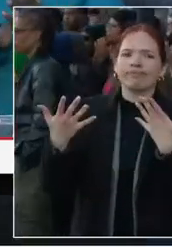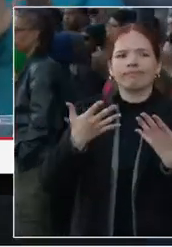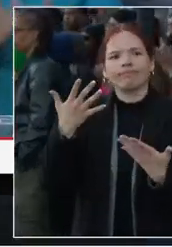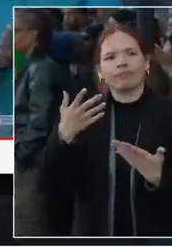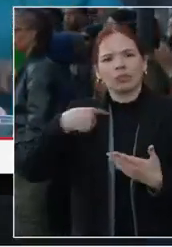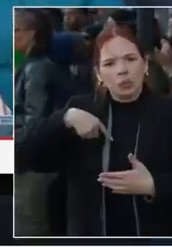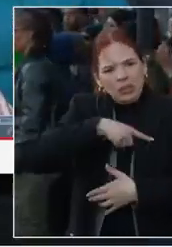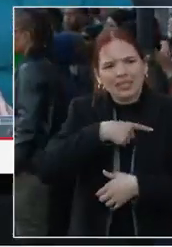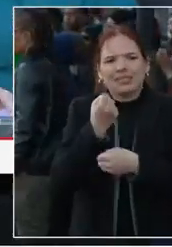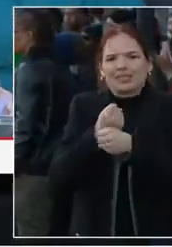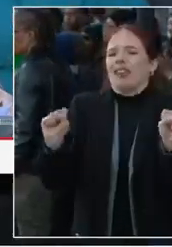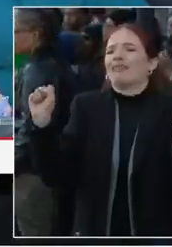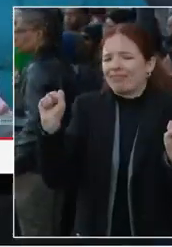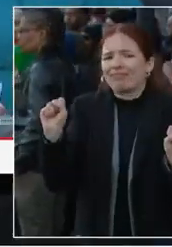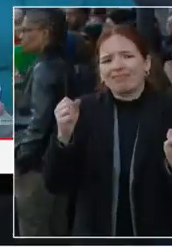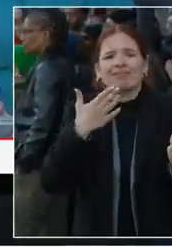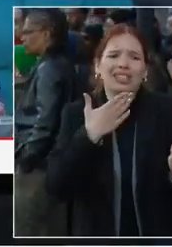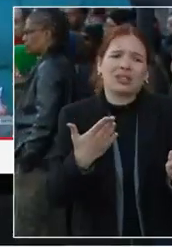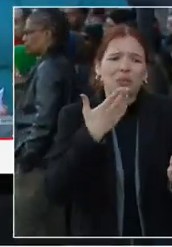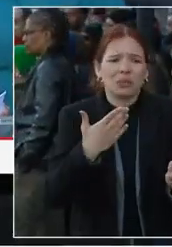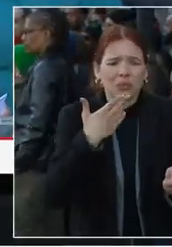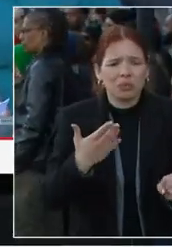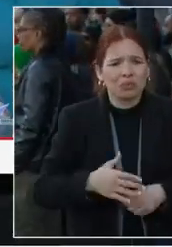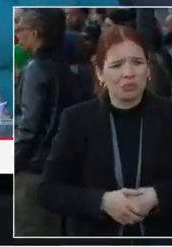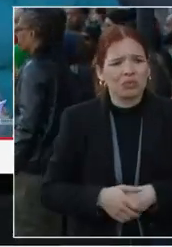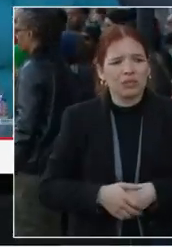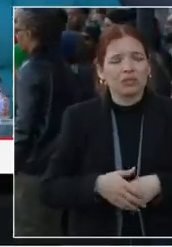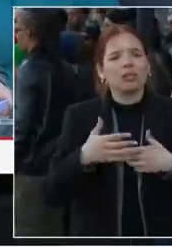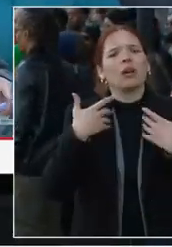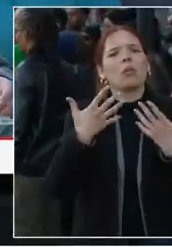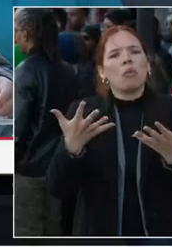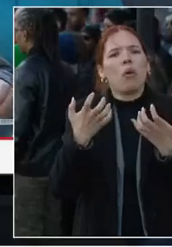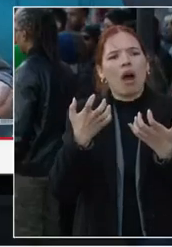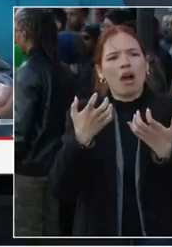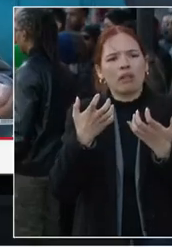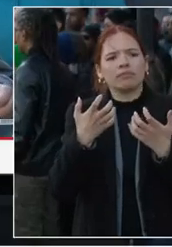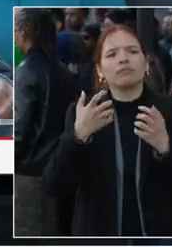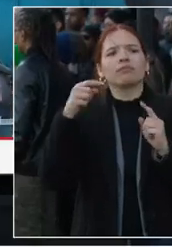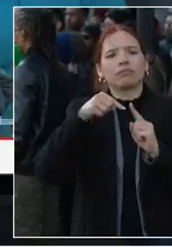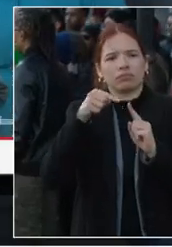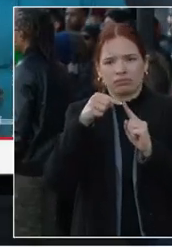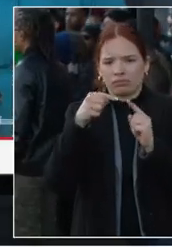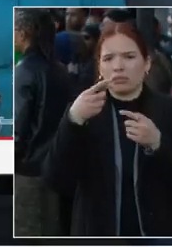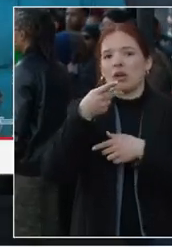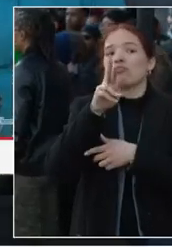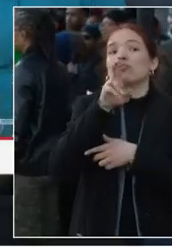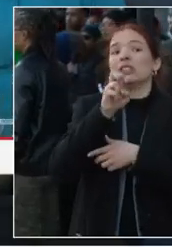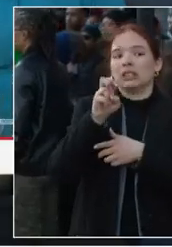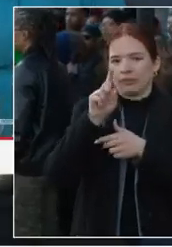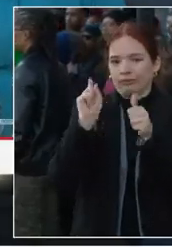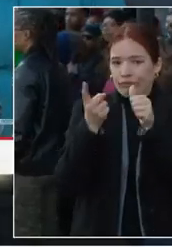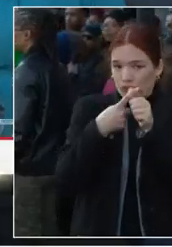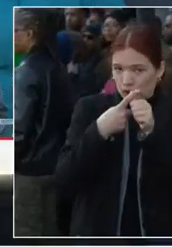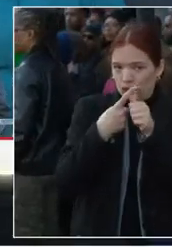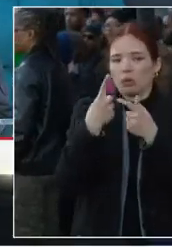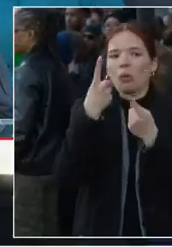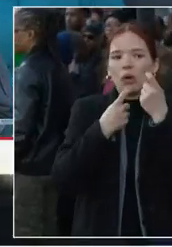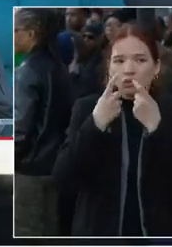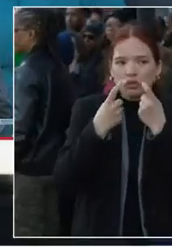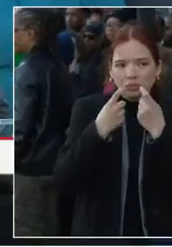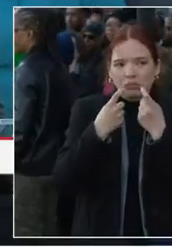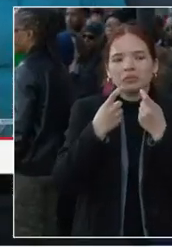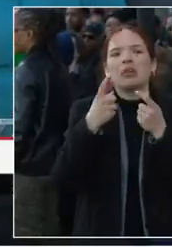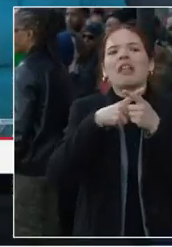safe. So with that, I want to start with our press questions, and then I'm able to take a